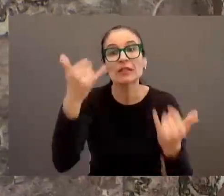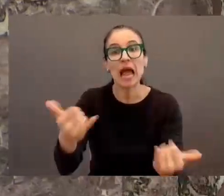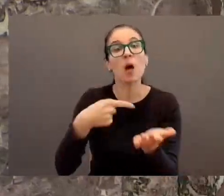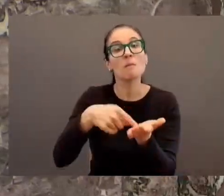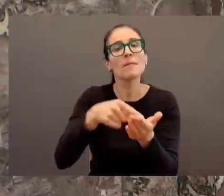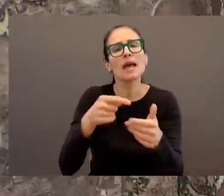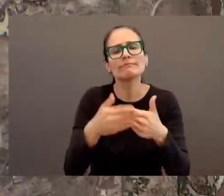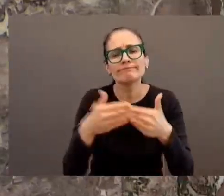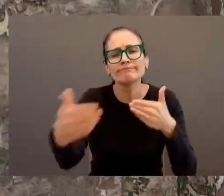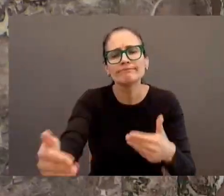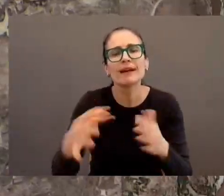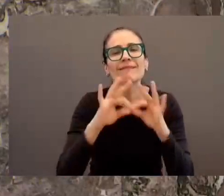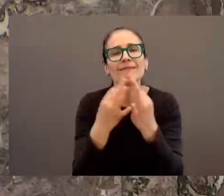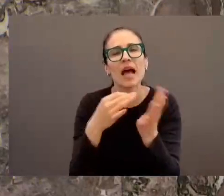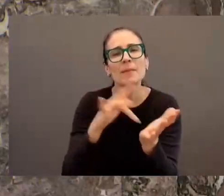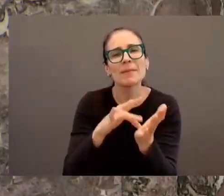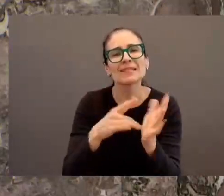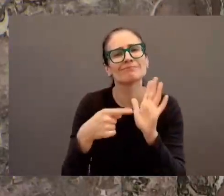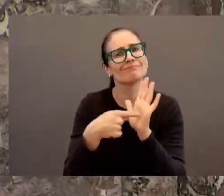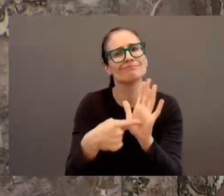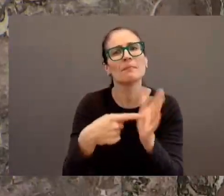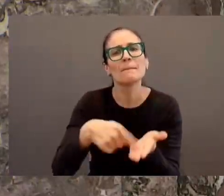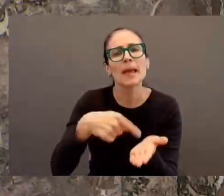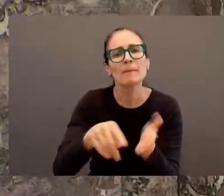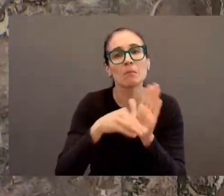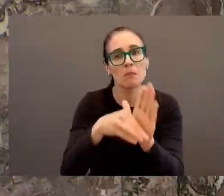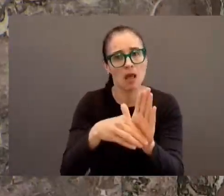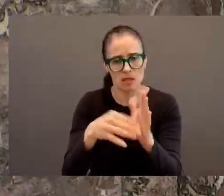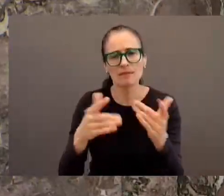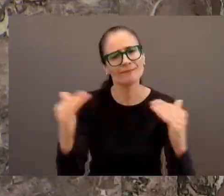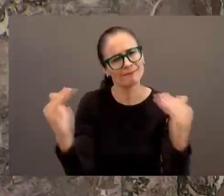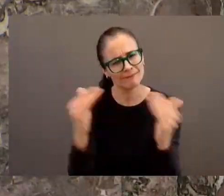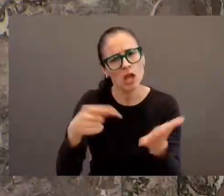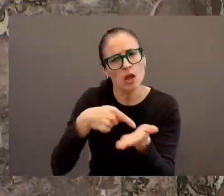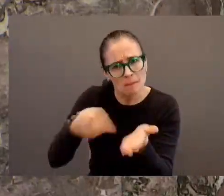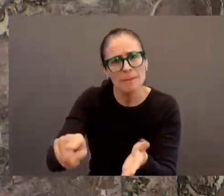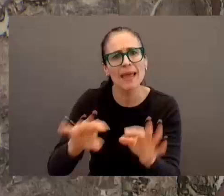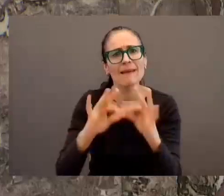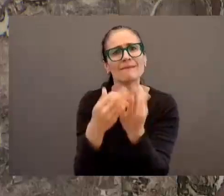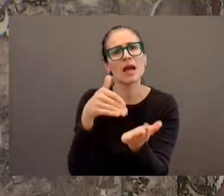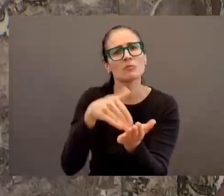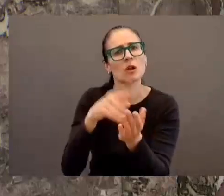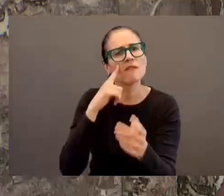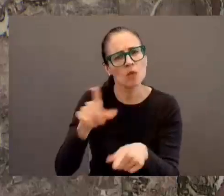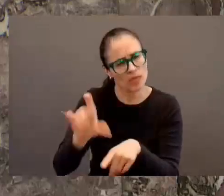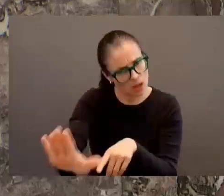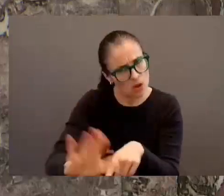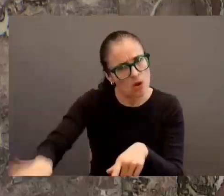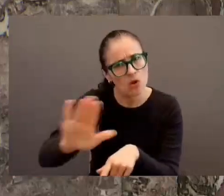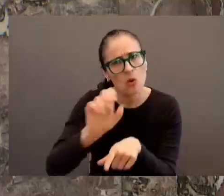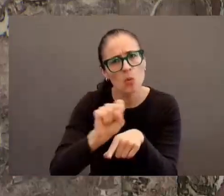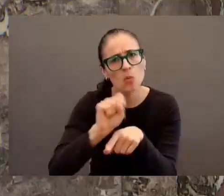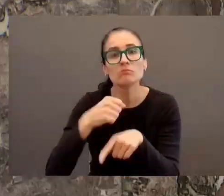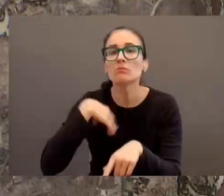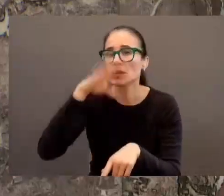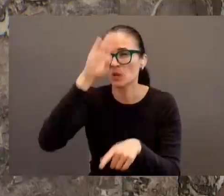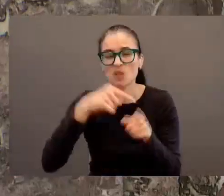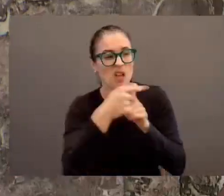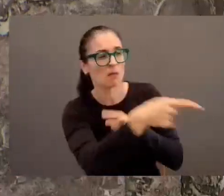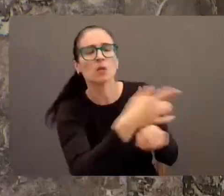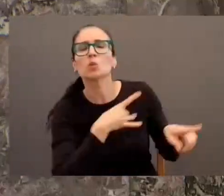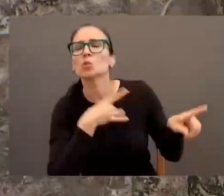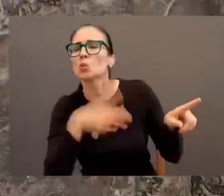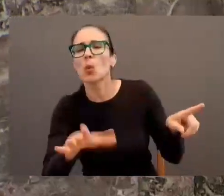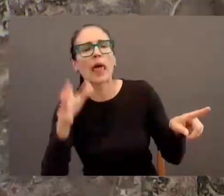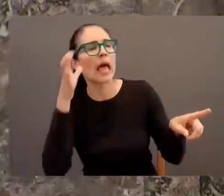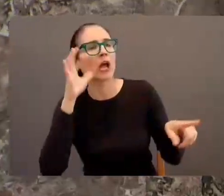family doctors for the work that they do. Mr. Speaker, I know the opposition doesn't like hearing about the track record, but we've got